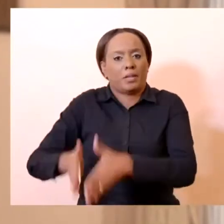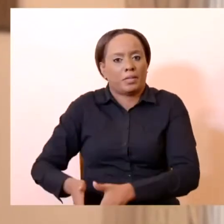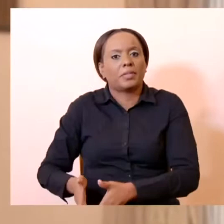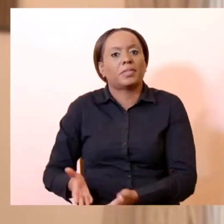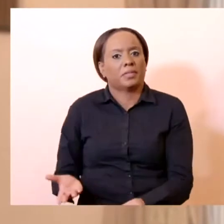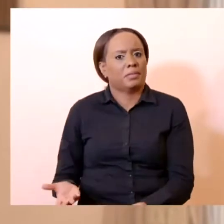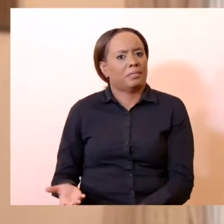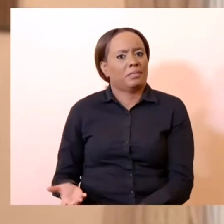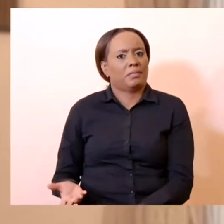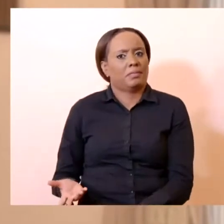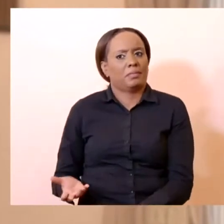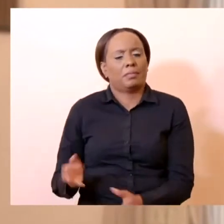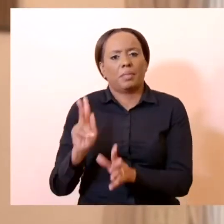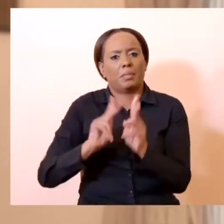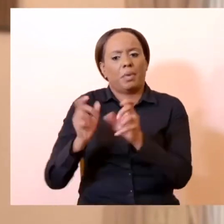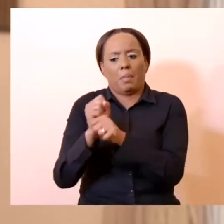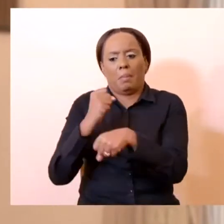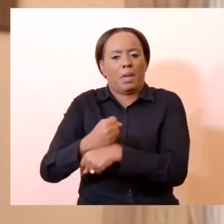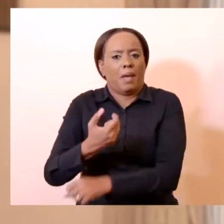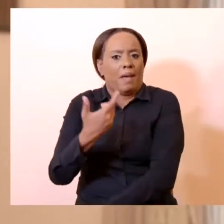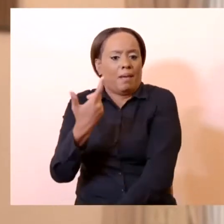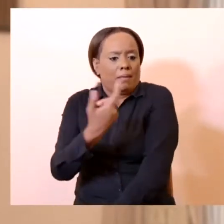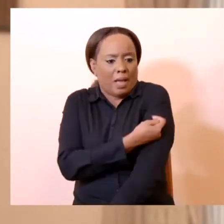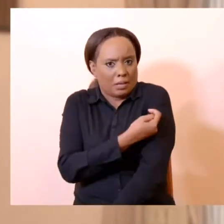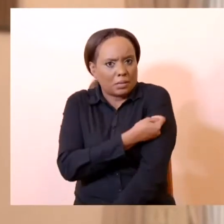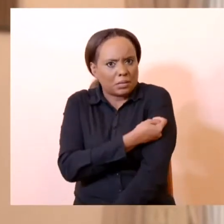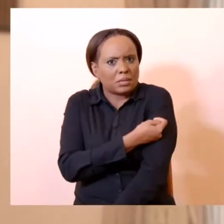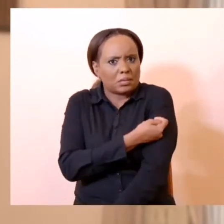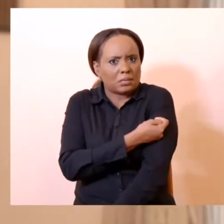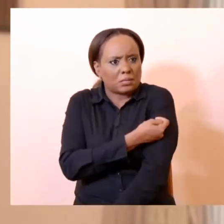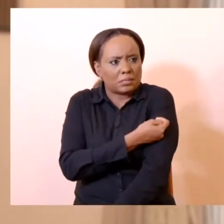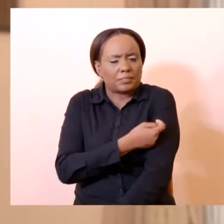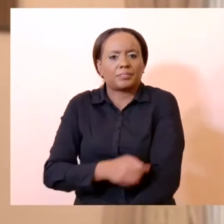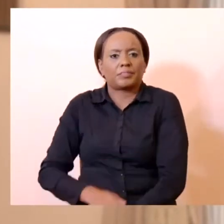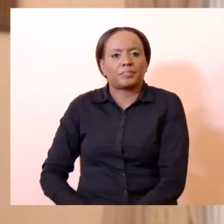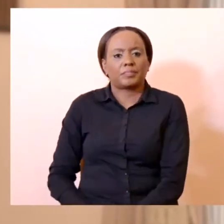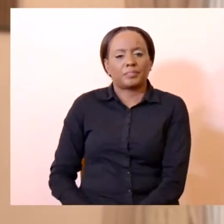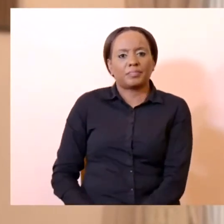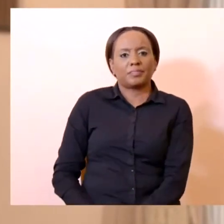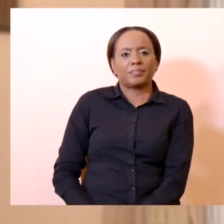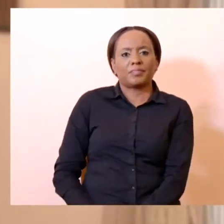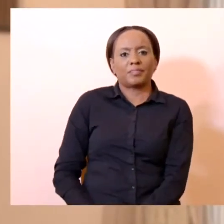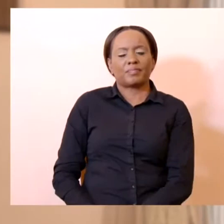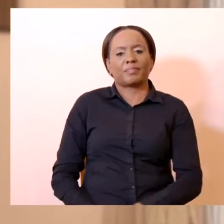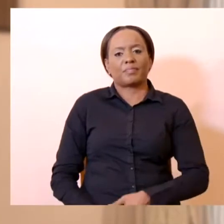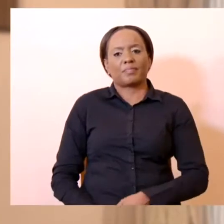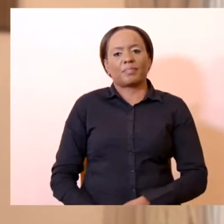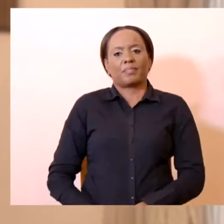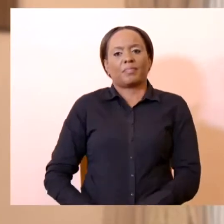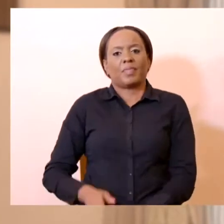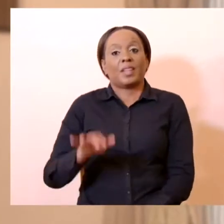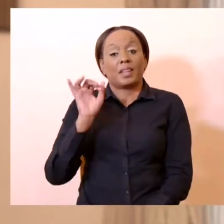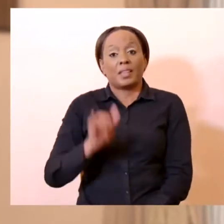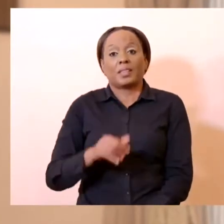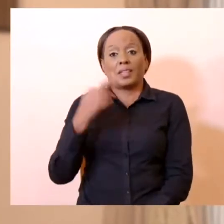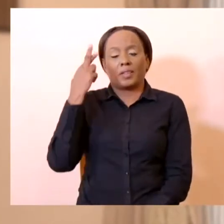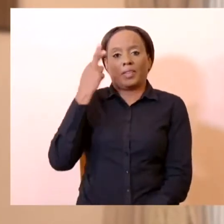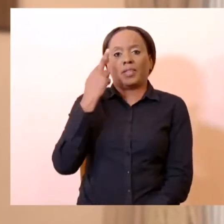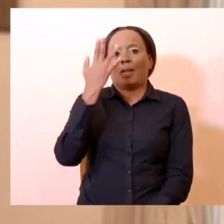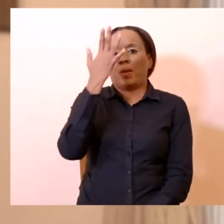manufacturers of vaccines. And so that is one of the reasons why we were being